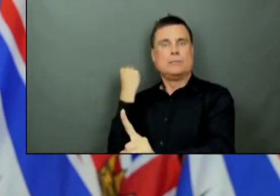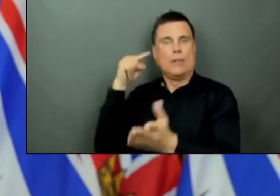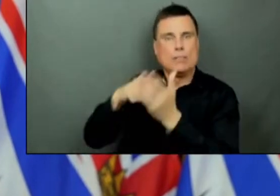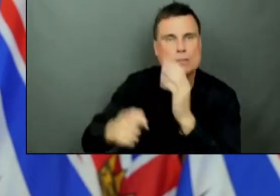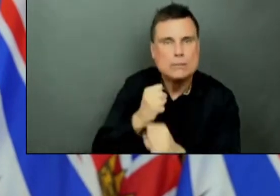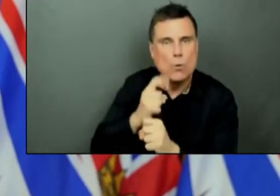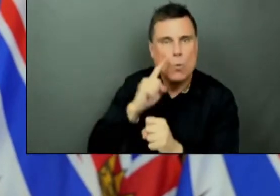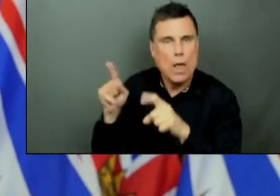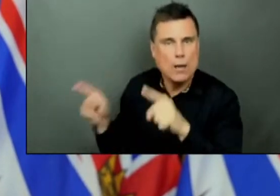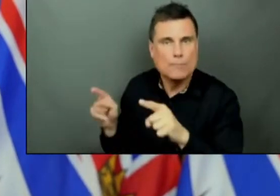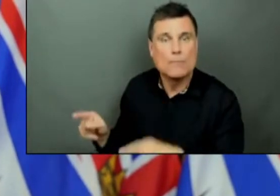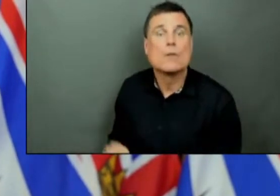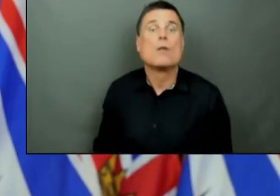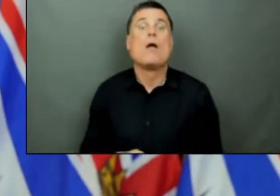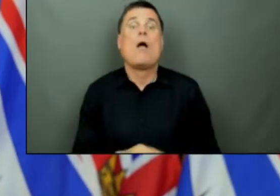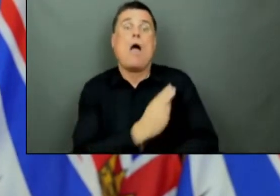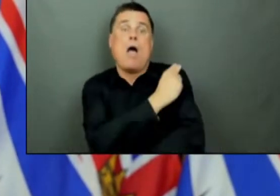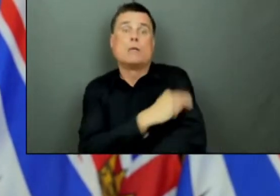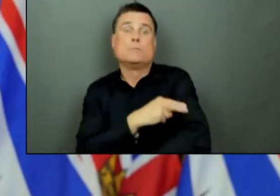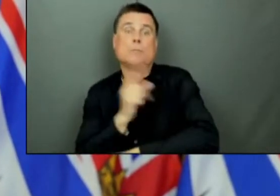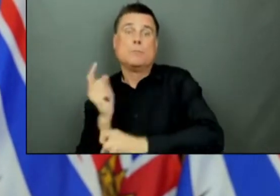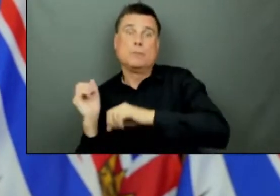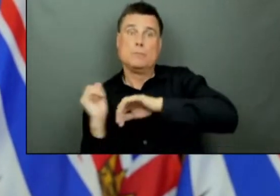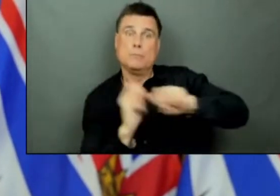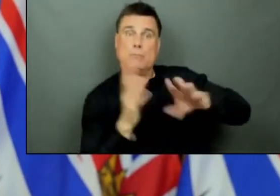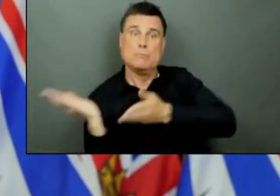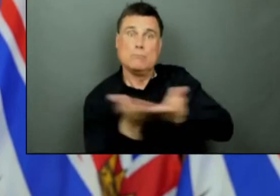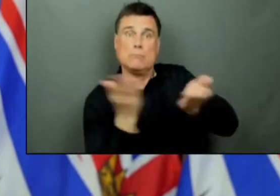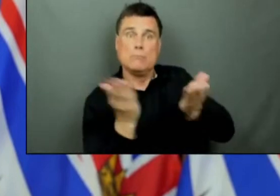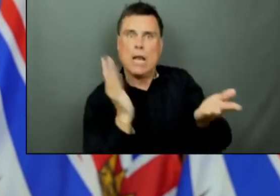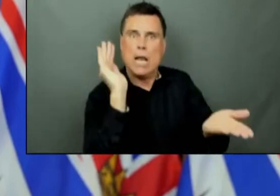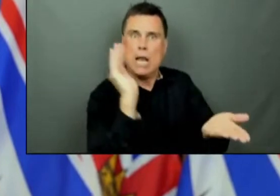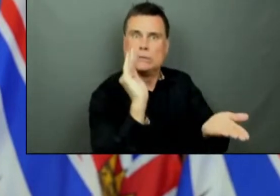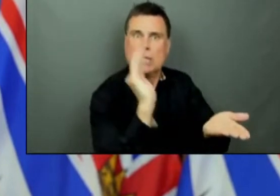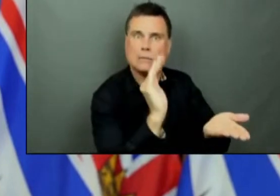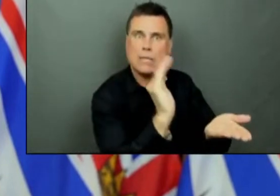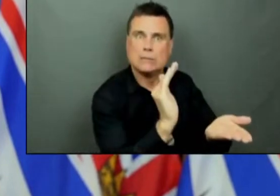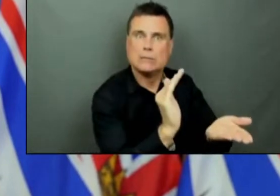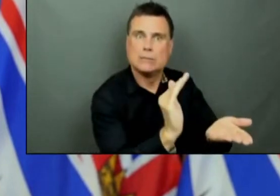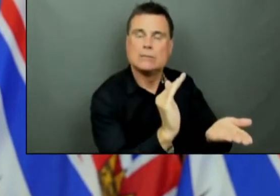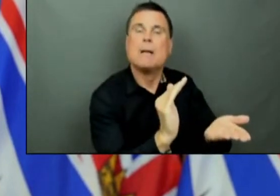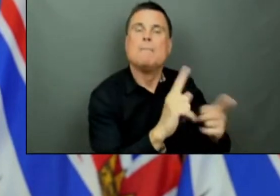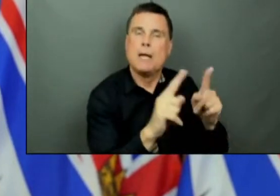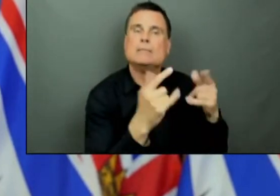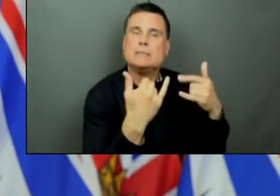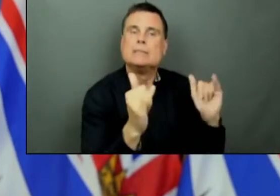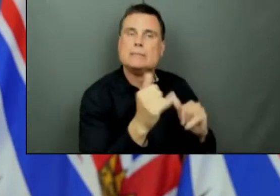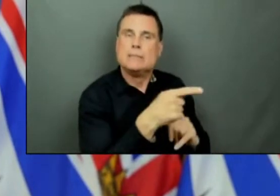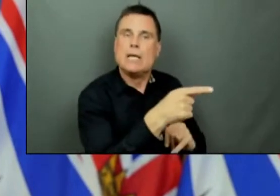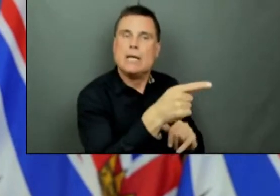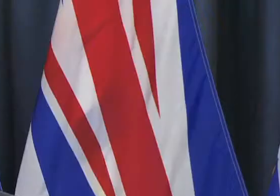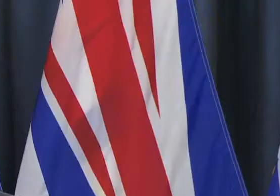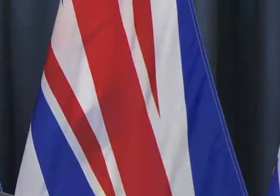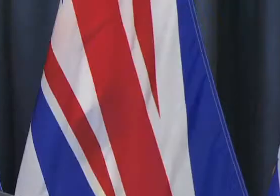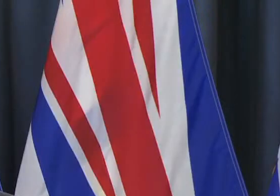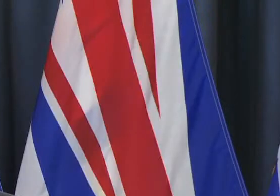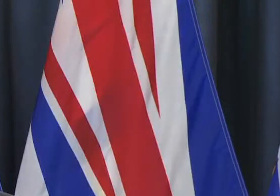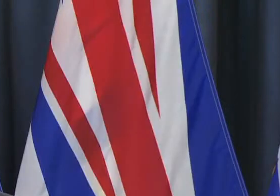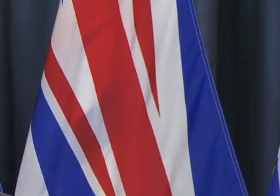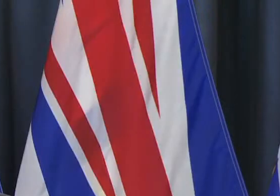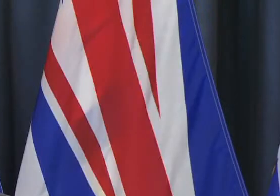hospitalizations decrease, but our hospitalization rate remains significantly higher than it was in the first wave of the